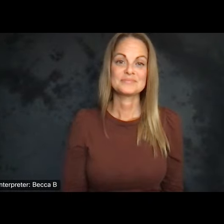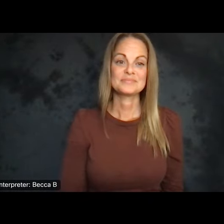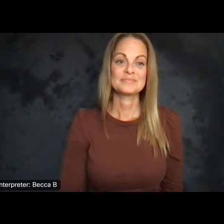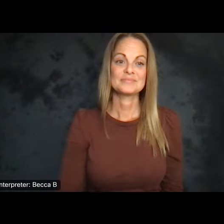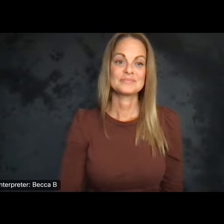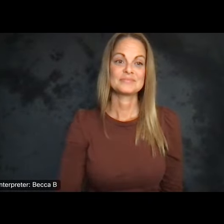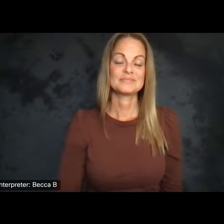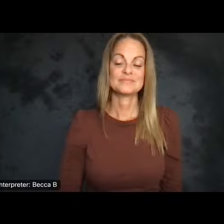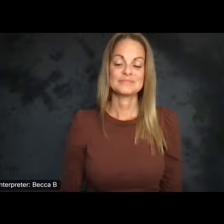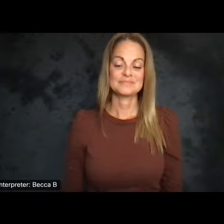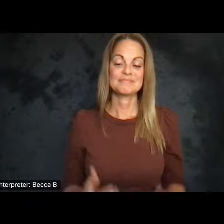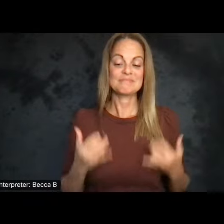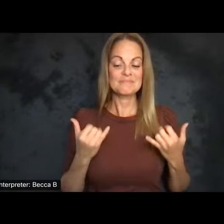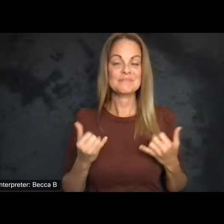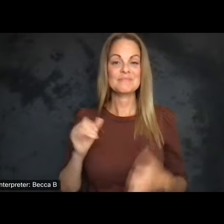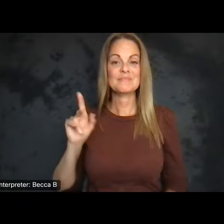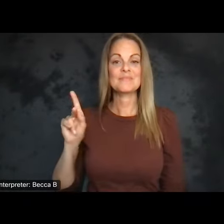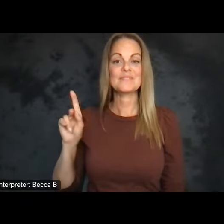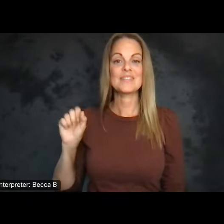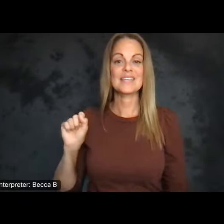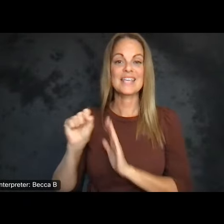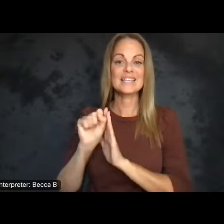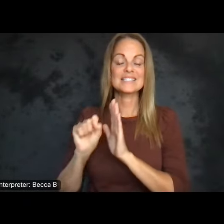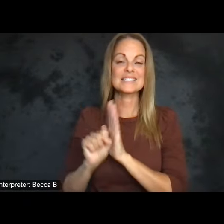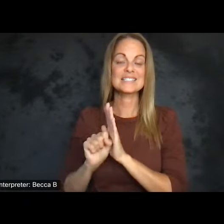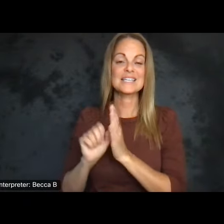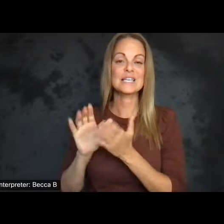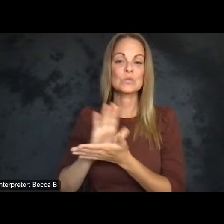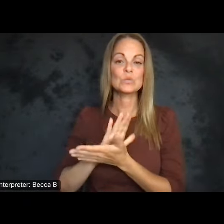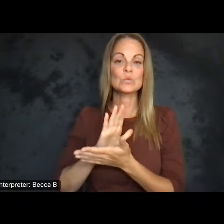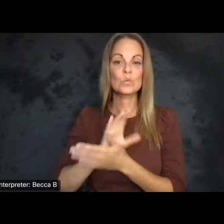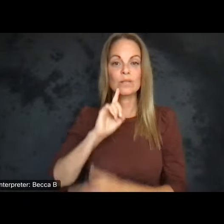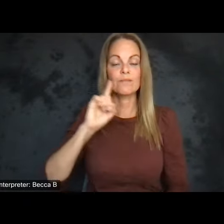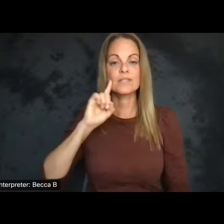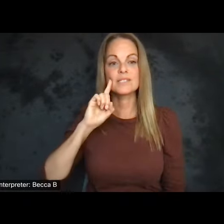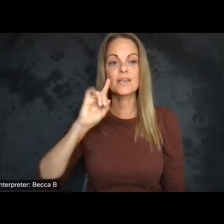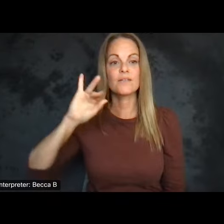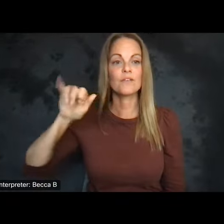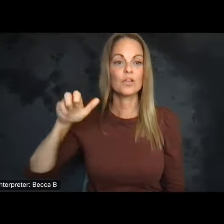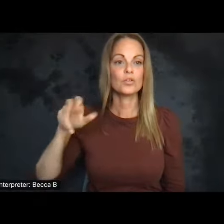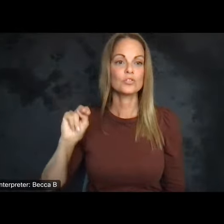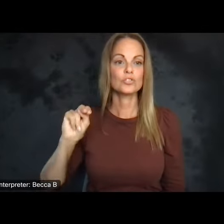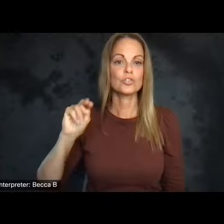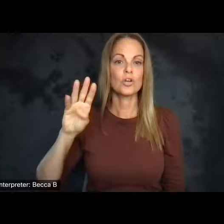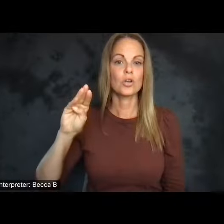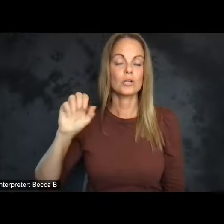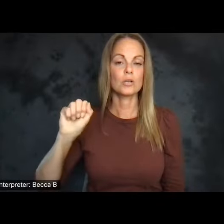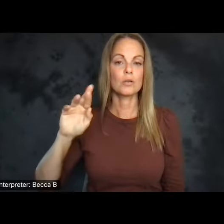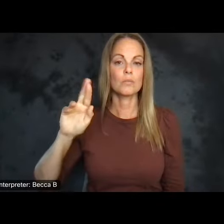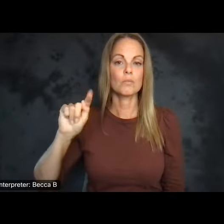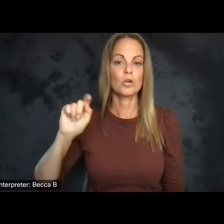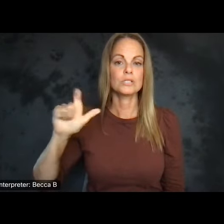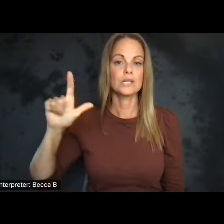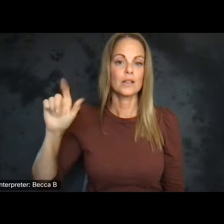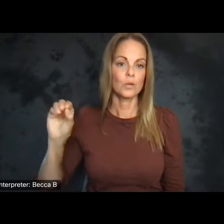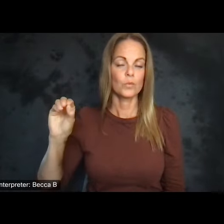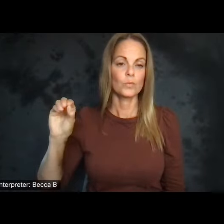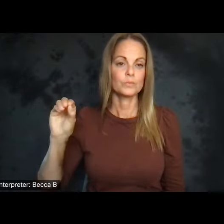Next up, we've got the Kansas State School of the Deaf, John Martello. Thank